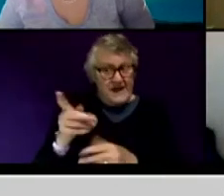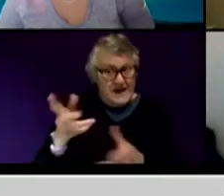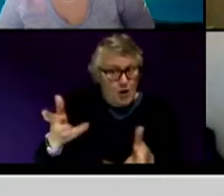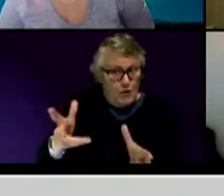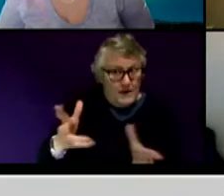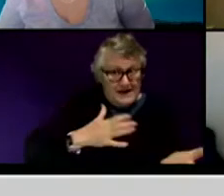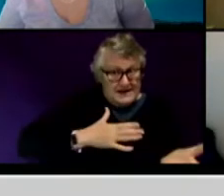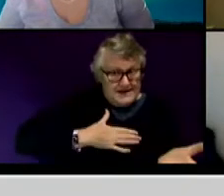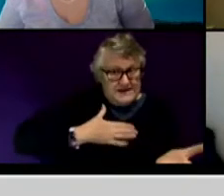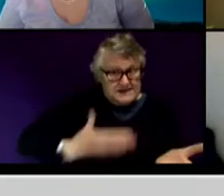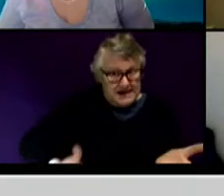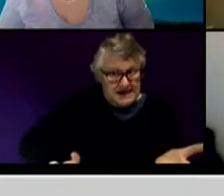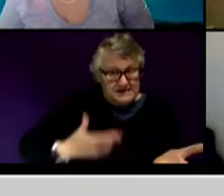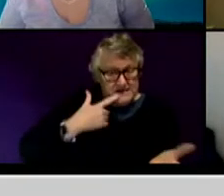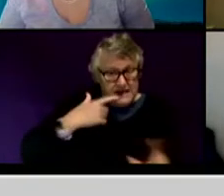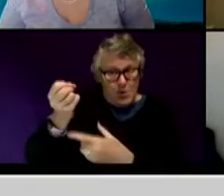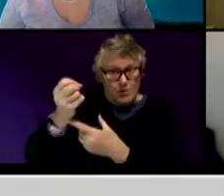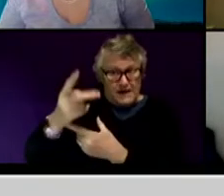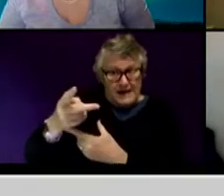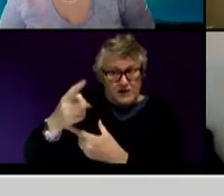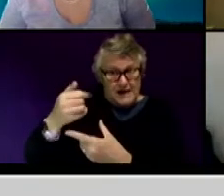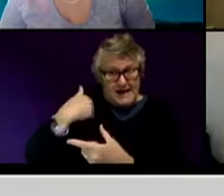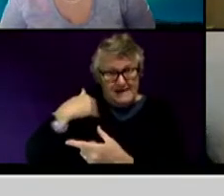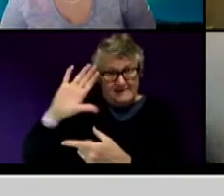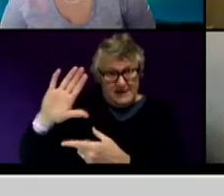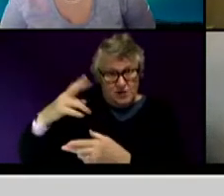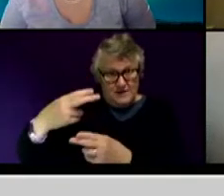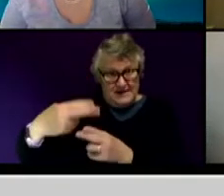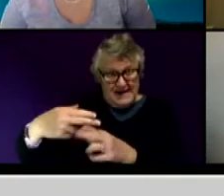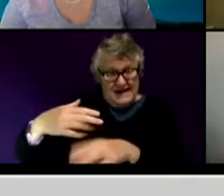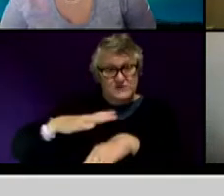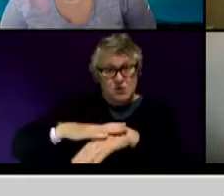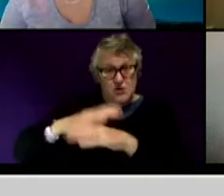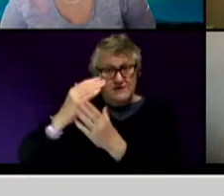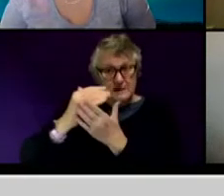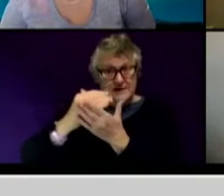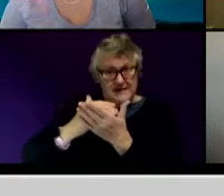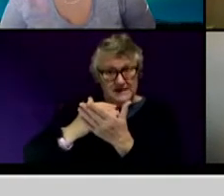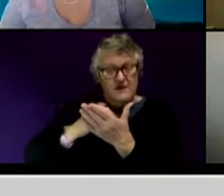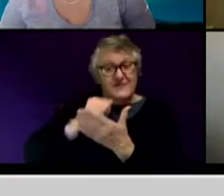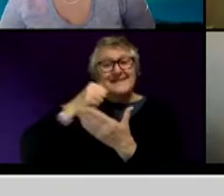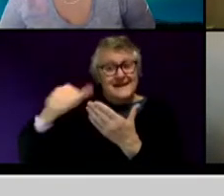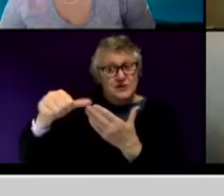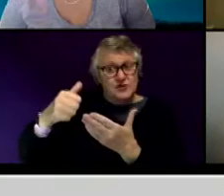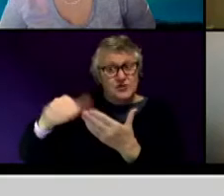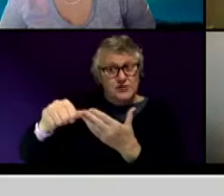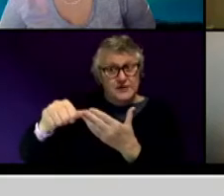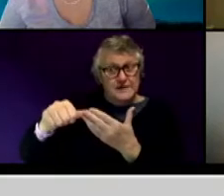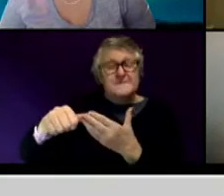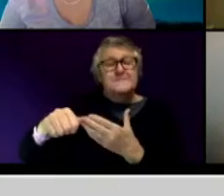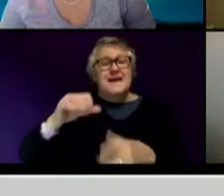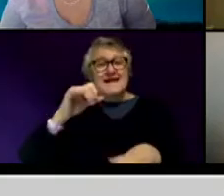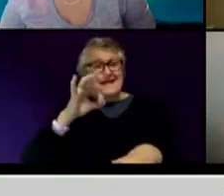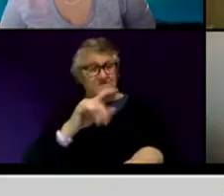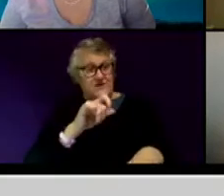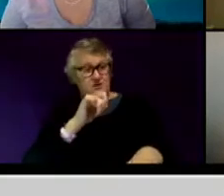by PCCEP member Zainab. So Zainab would know best who consented to having their names on the